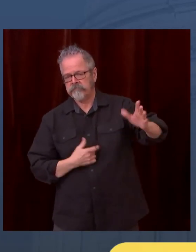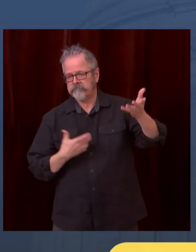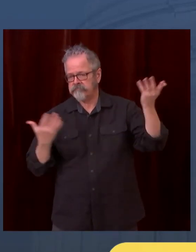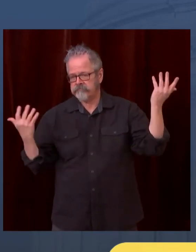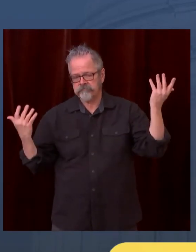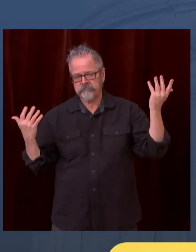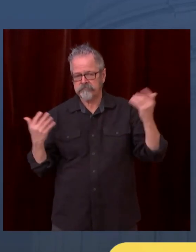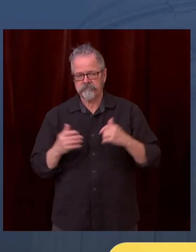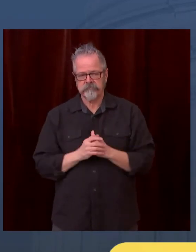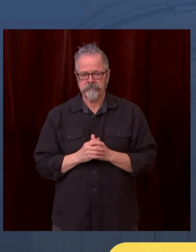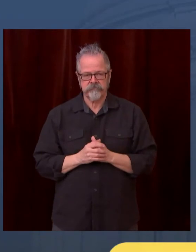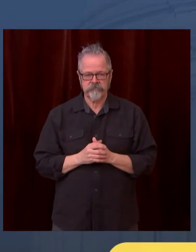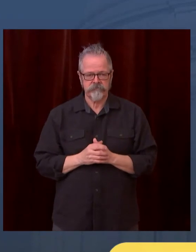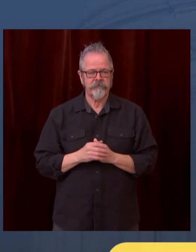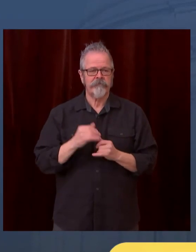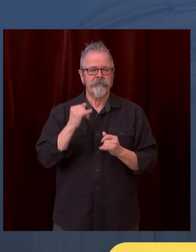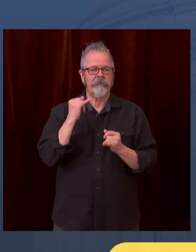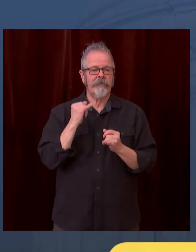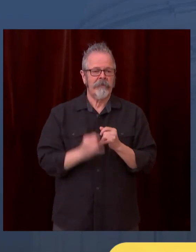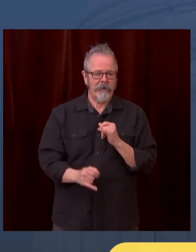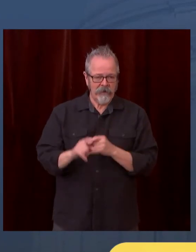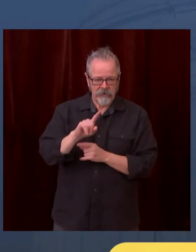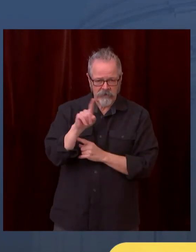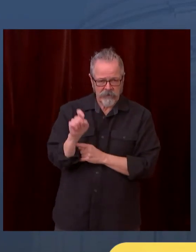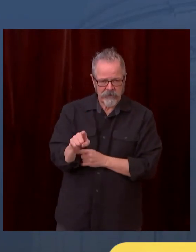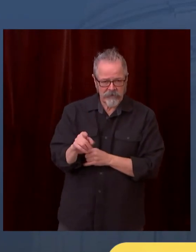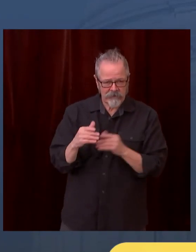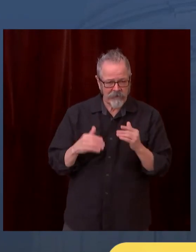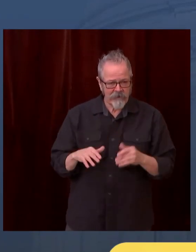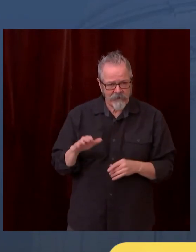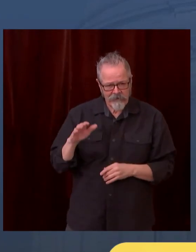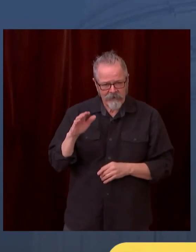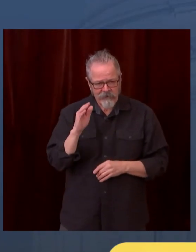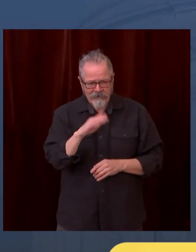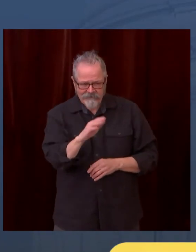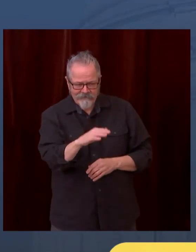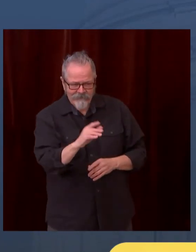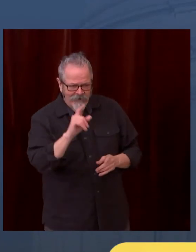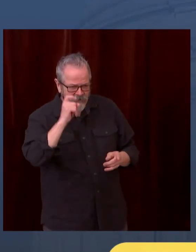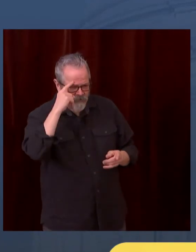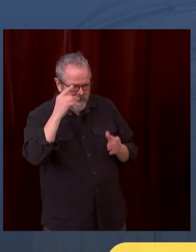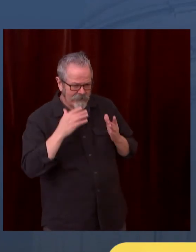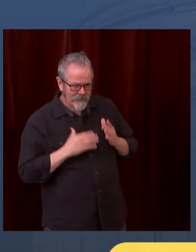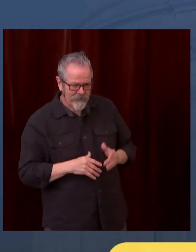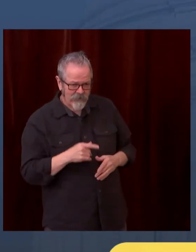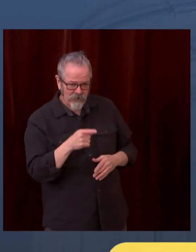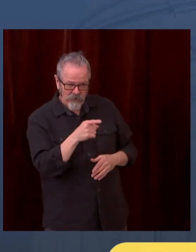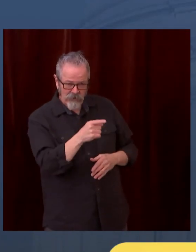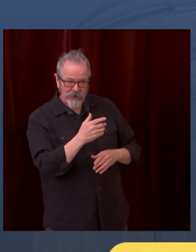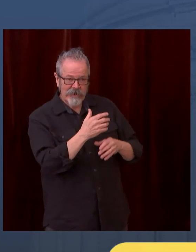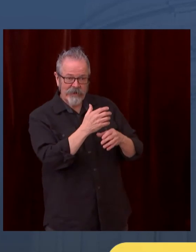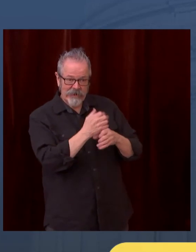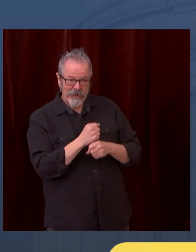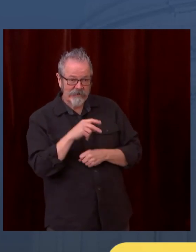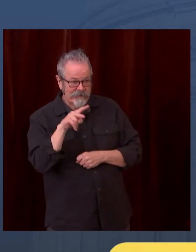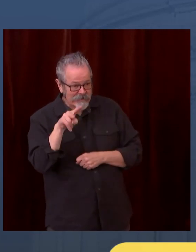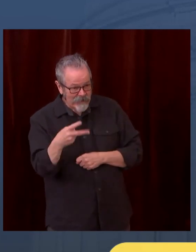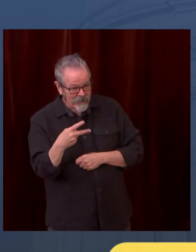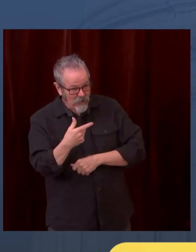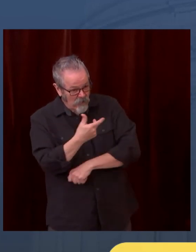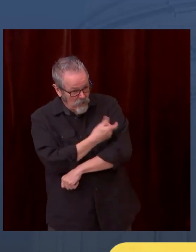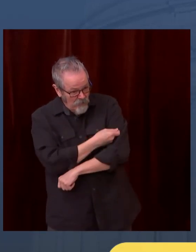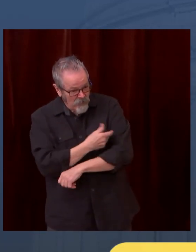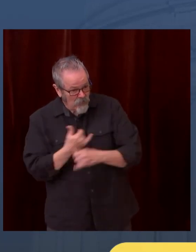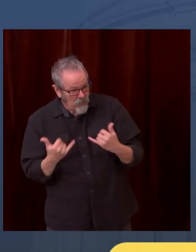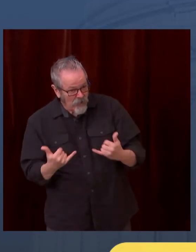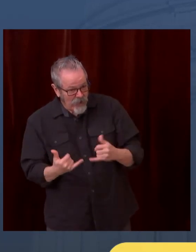Governor, you're set to get your second dose today, you and Trudy. How excited are you about that? And how confident are you that the the backlog in doses will